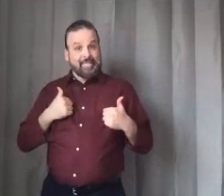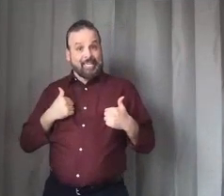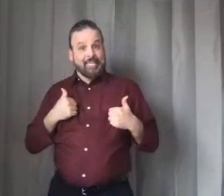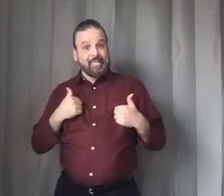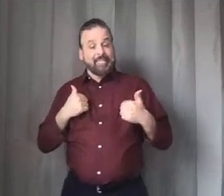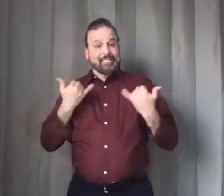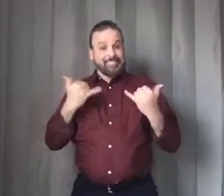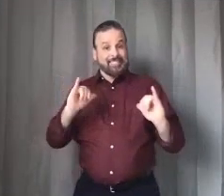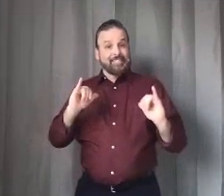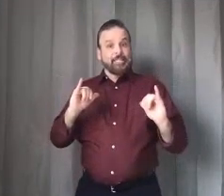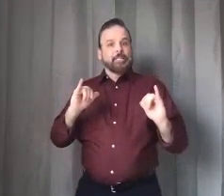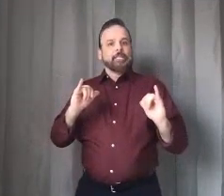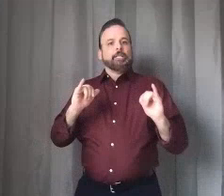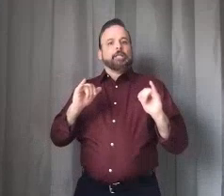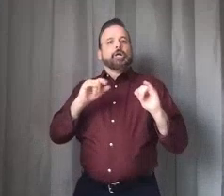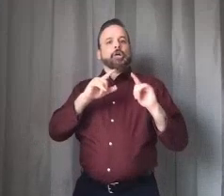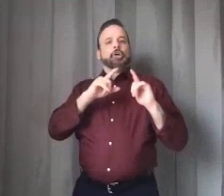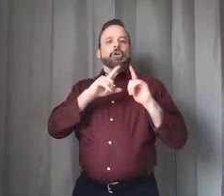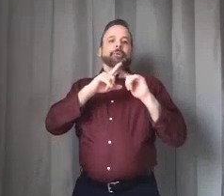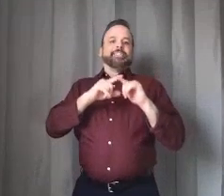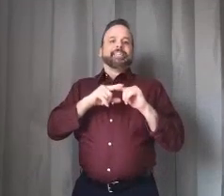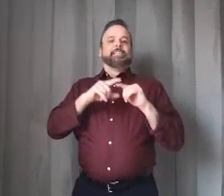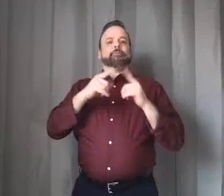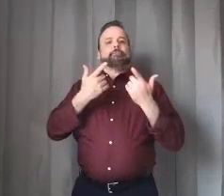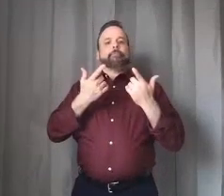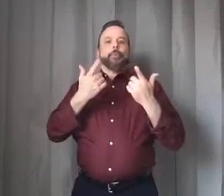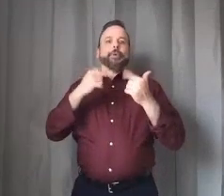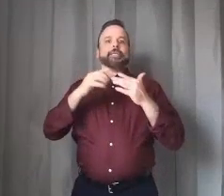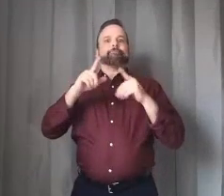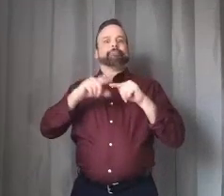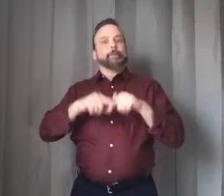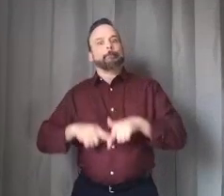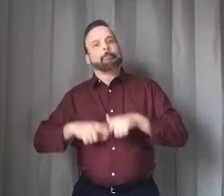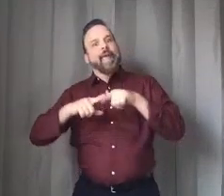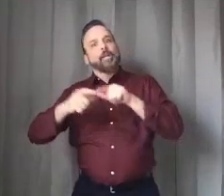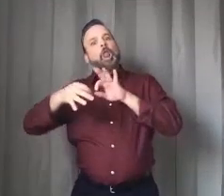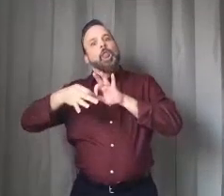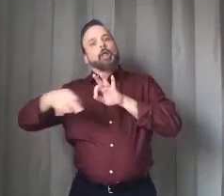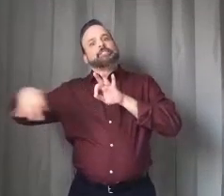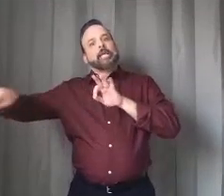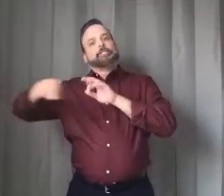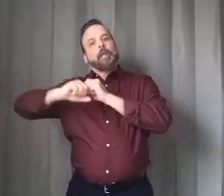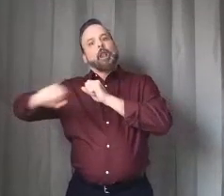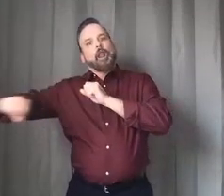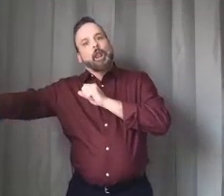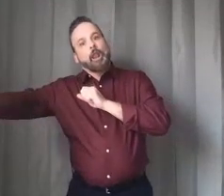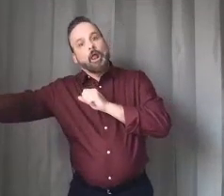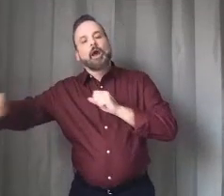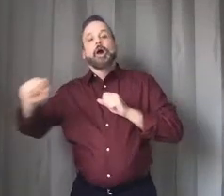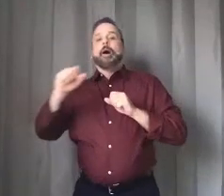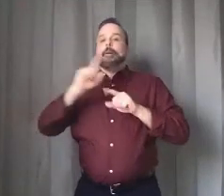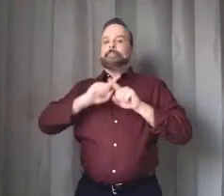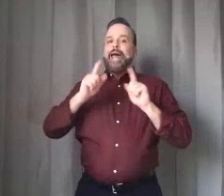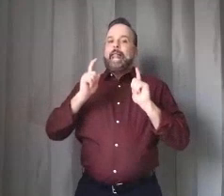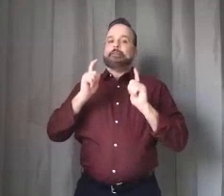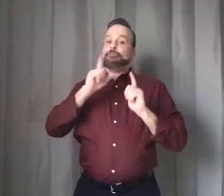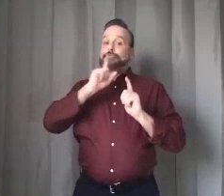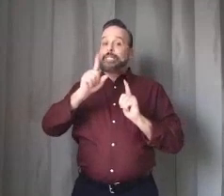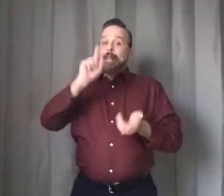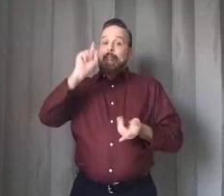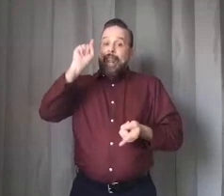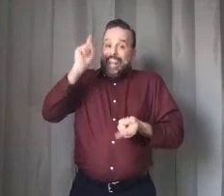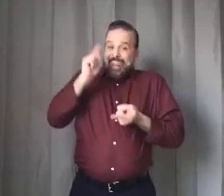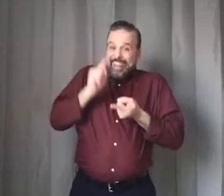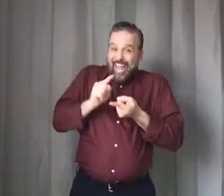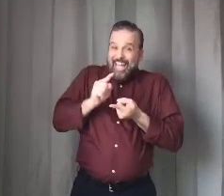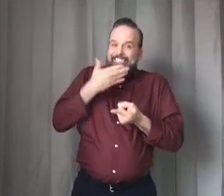too, is that we tend to lean on really long sentences when less is more. And I think poetry is really good for that in thinking about